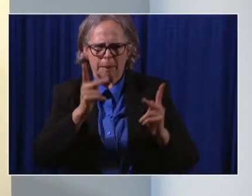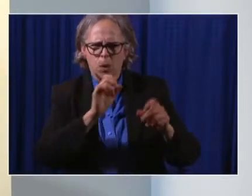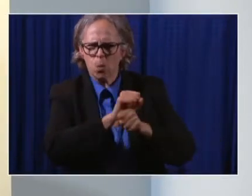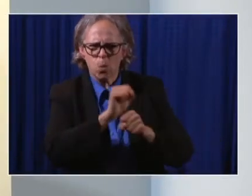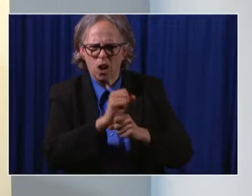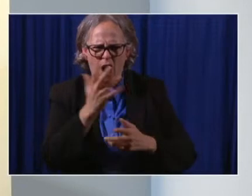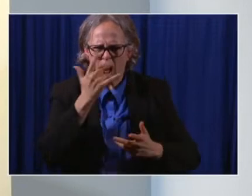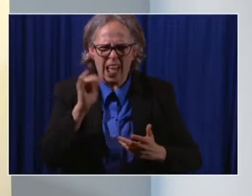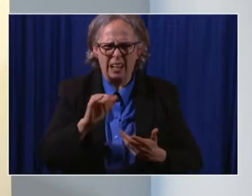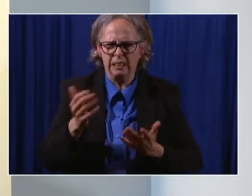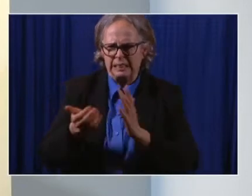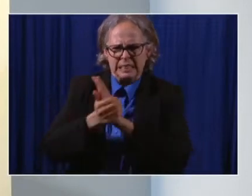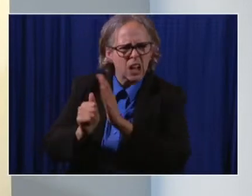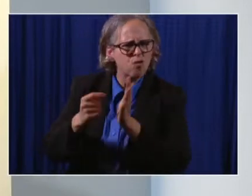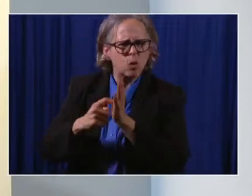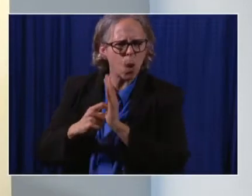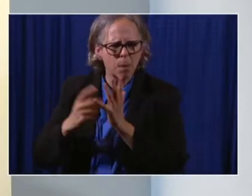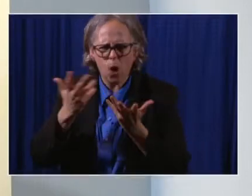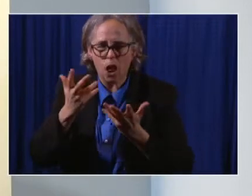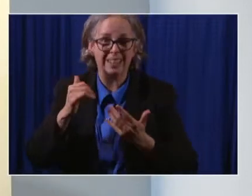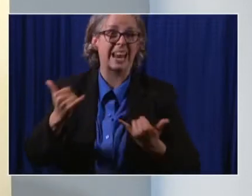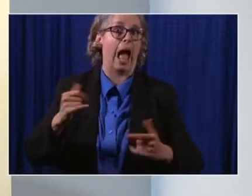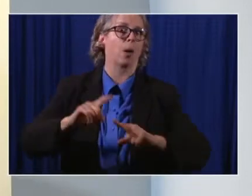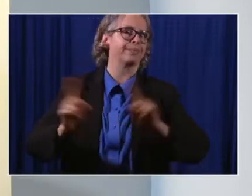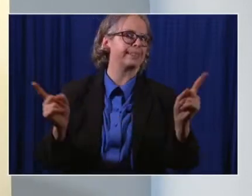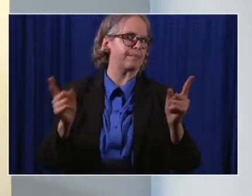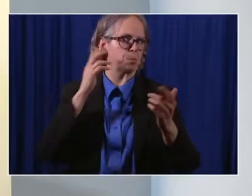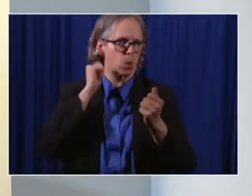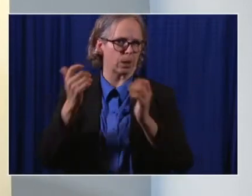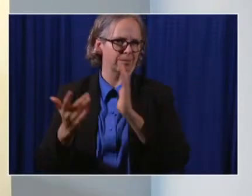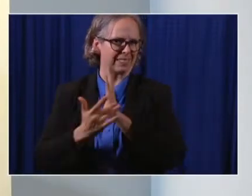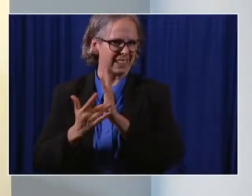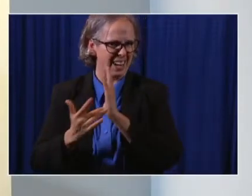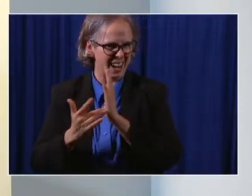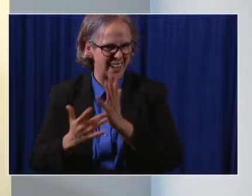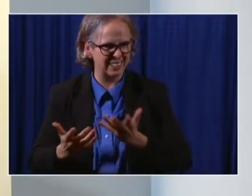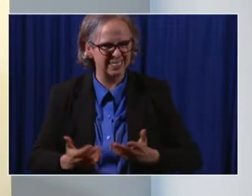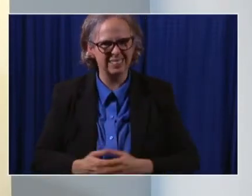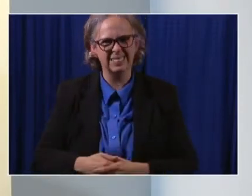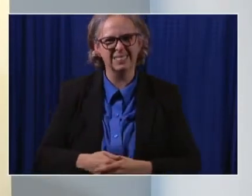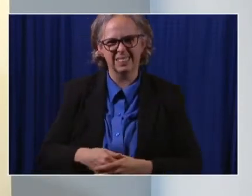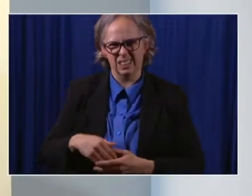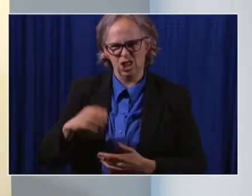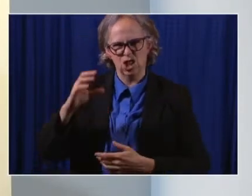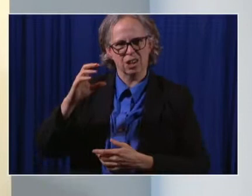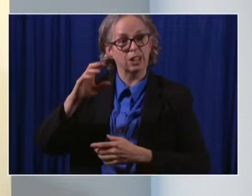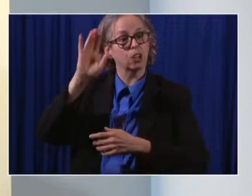I've talked about many times, tech cred has been one of our strategic responses to this,